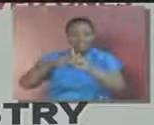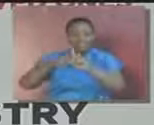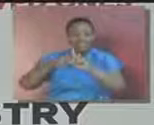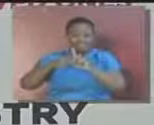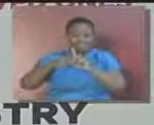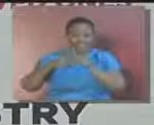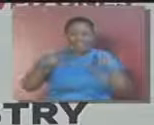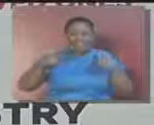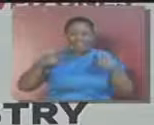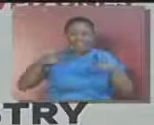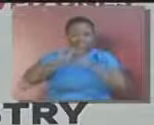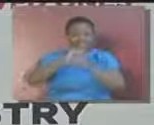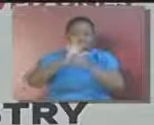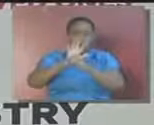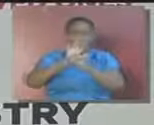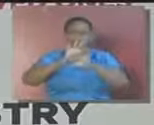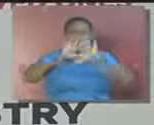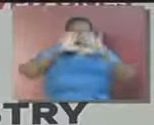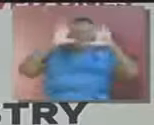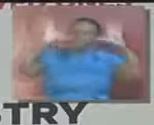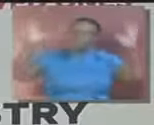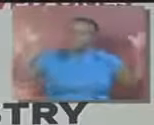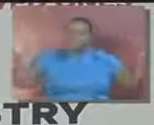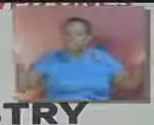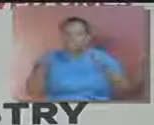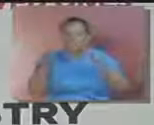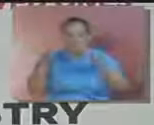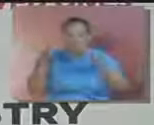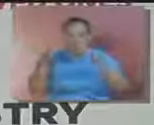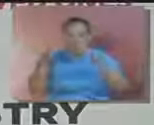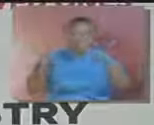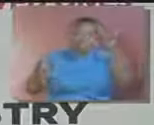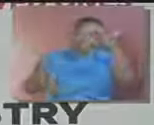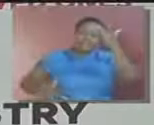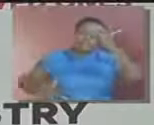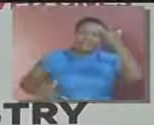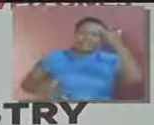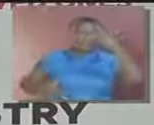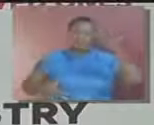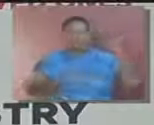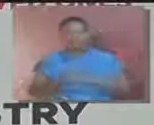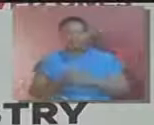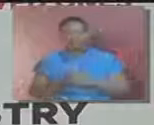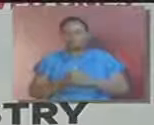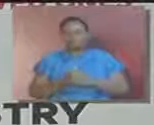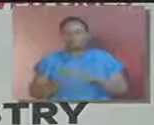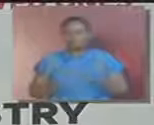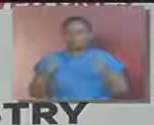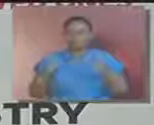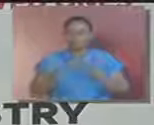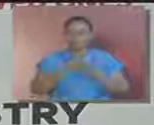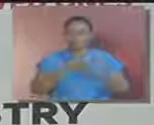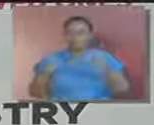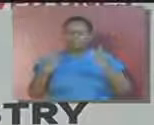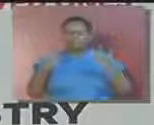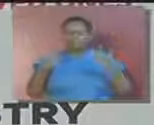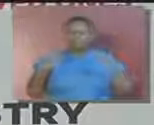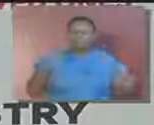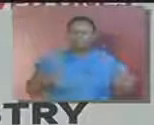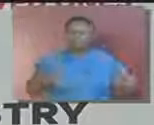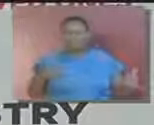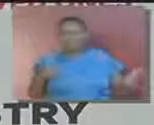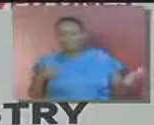immune, that I am somehow Teflon coated against the virus.